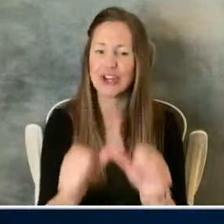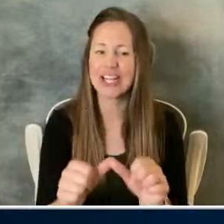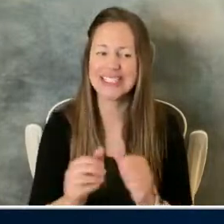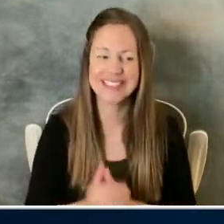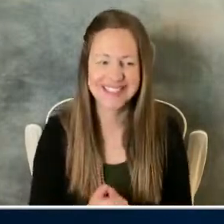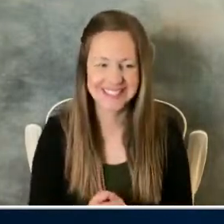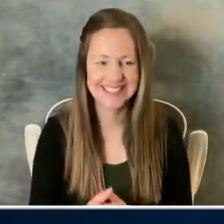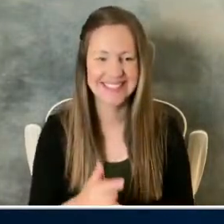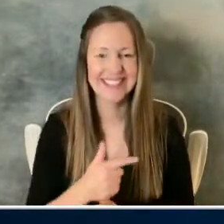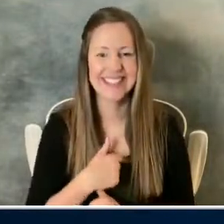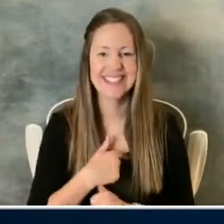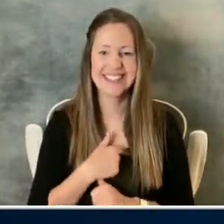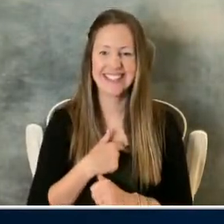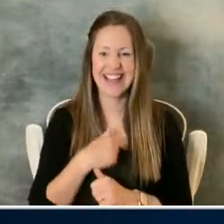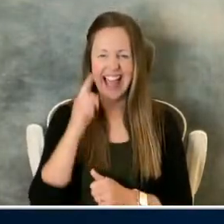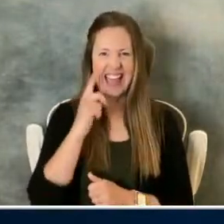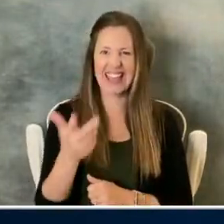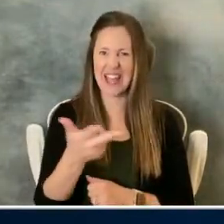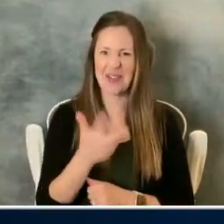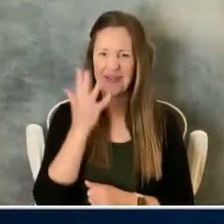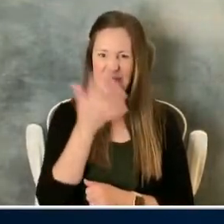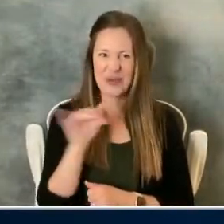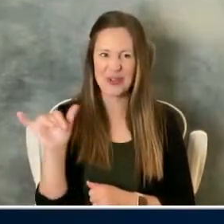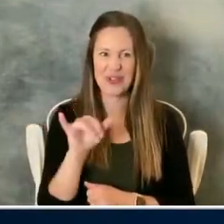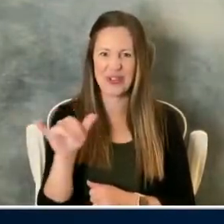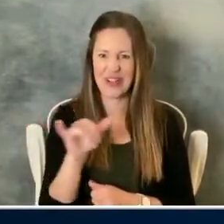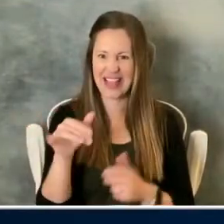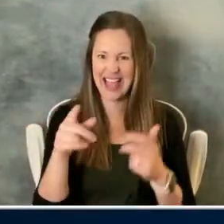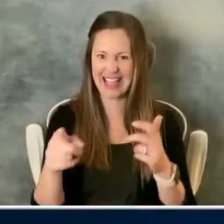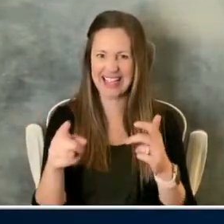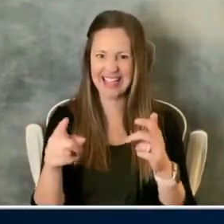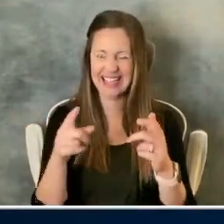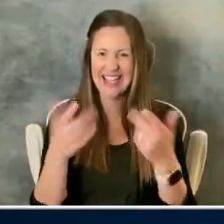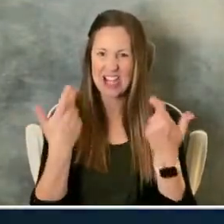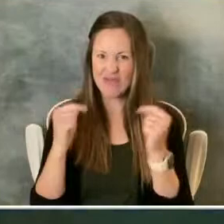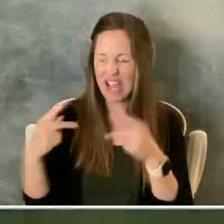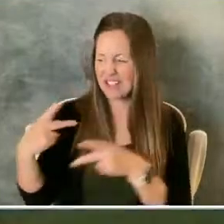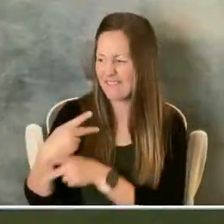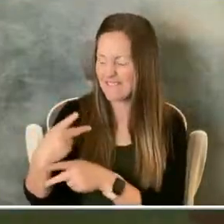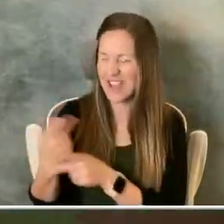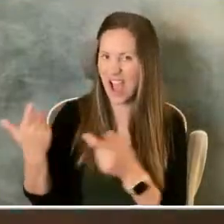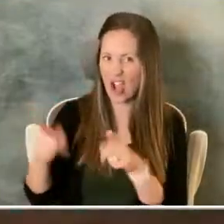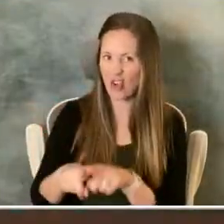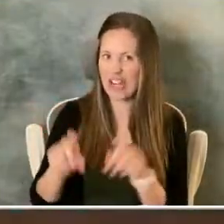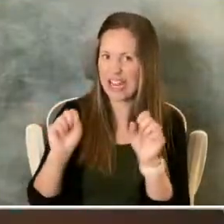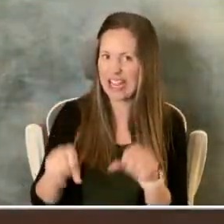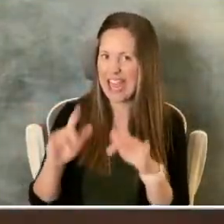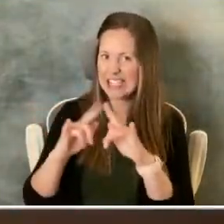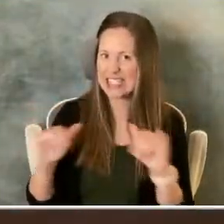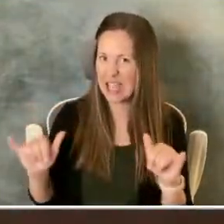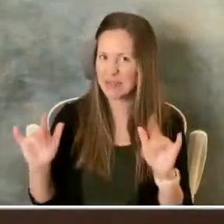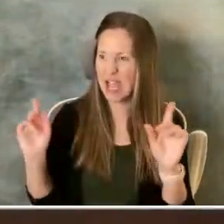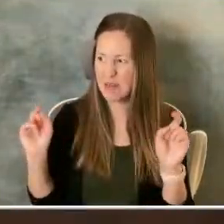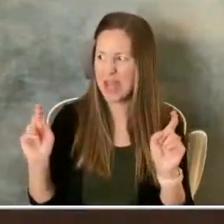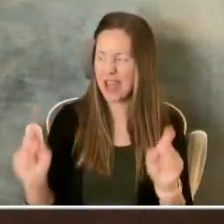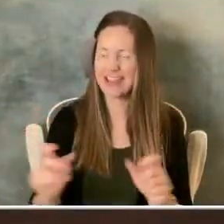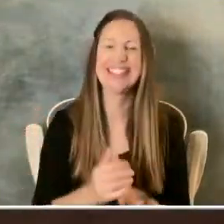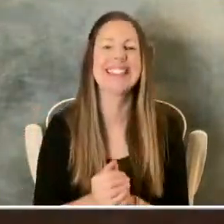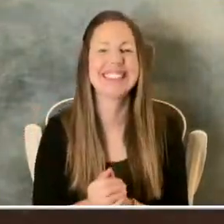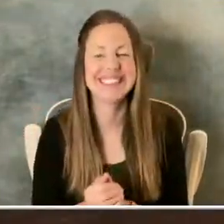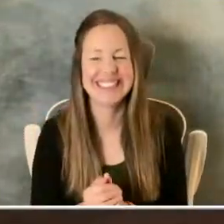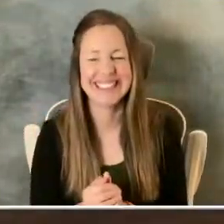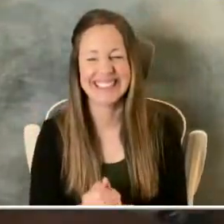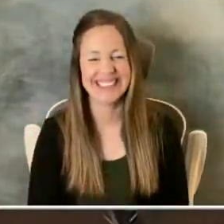think the three of you look like you tried to fix this so you guys could all finish together at the same time, so it looks like to me. Everybody enjoys a close race. Yeah,